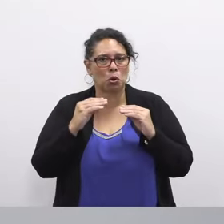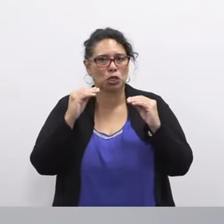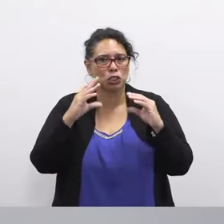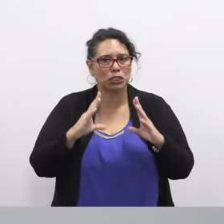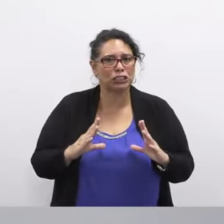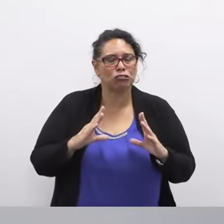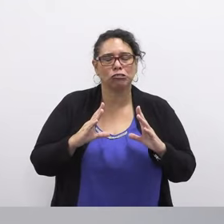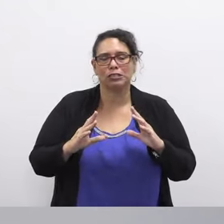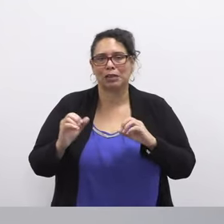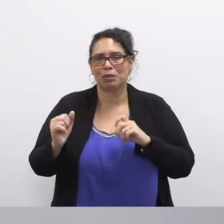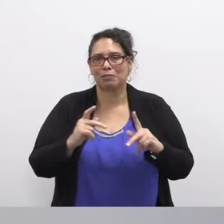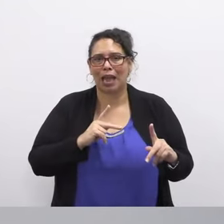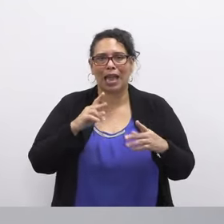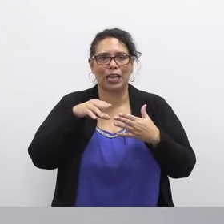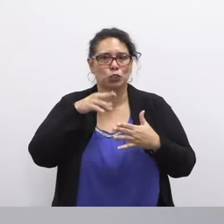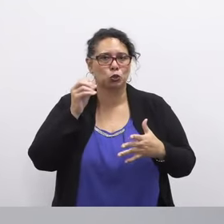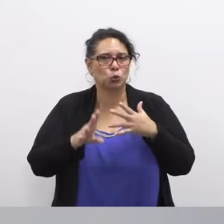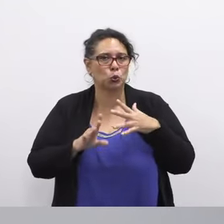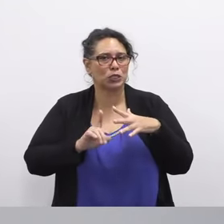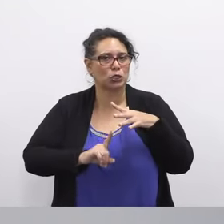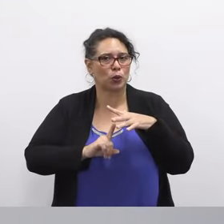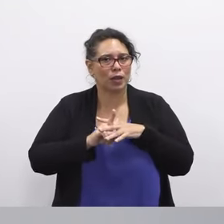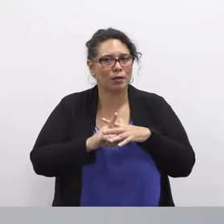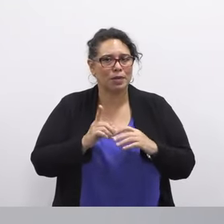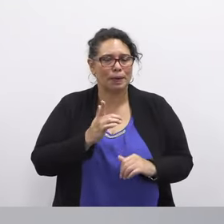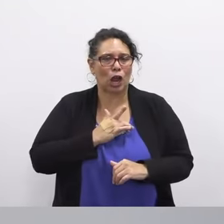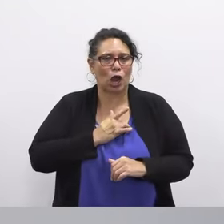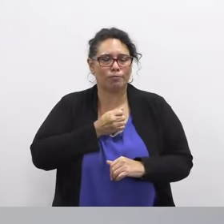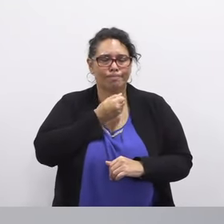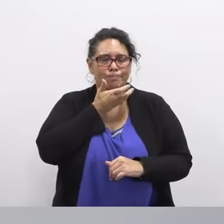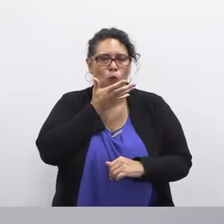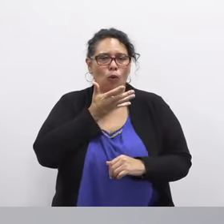students showing up, and it's heartwarming because